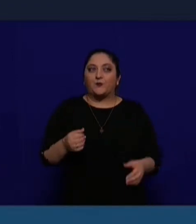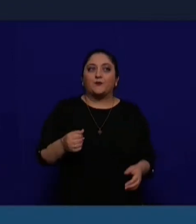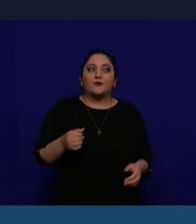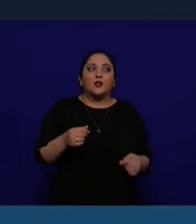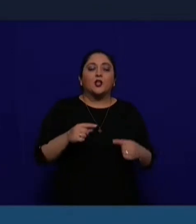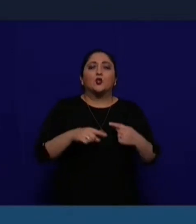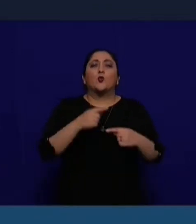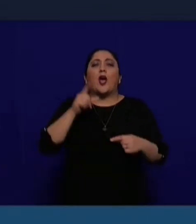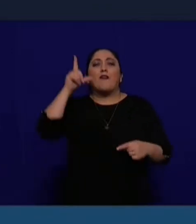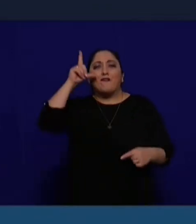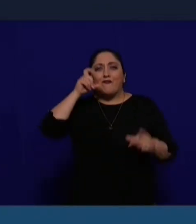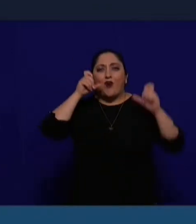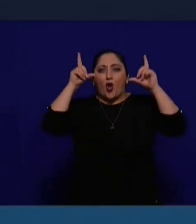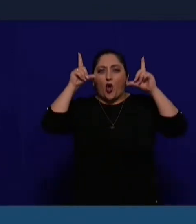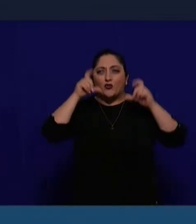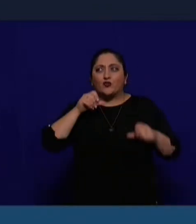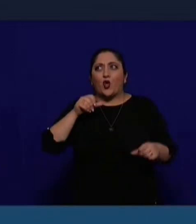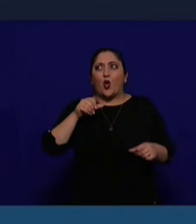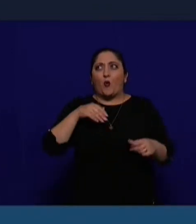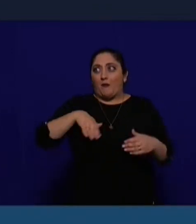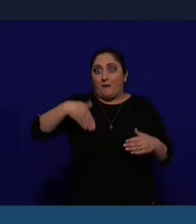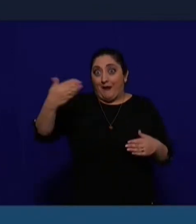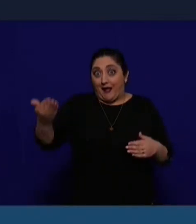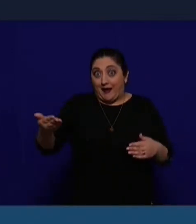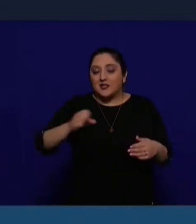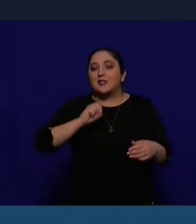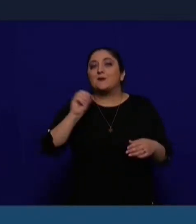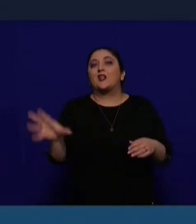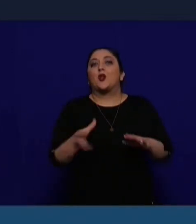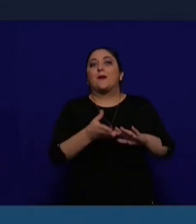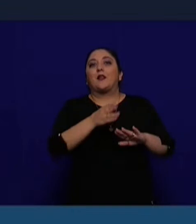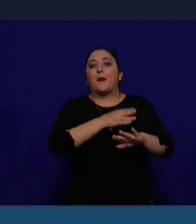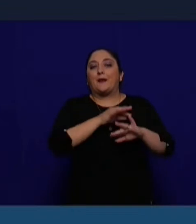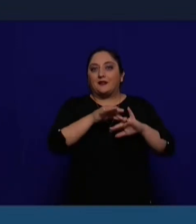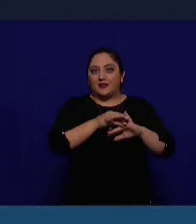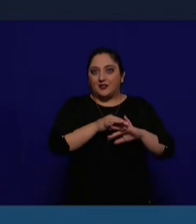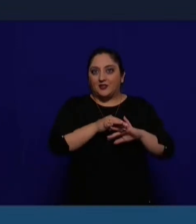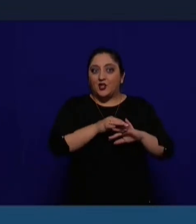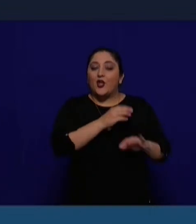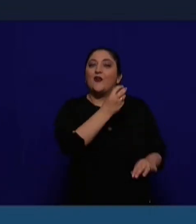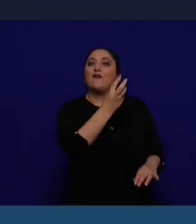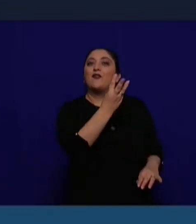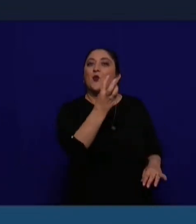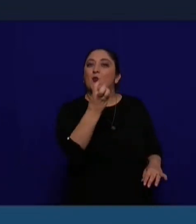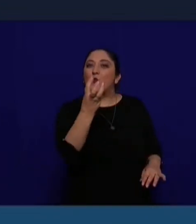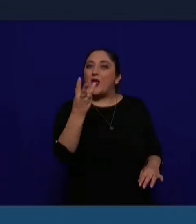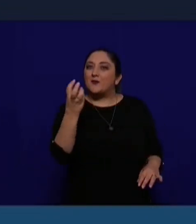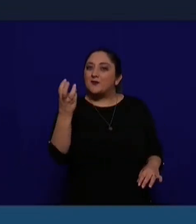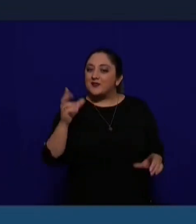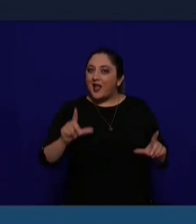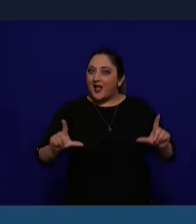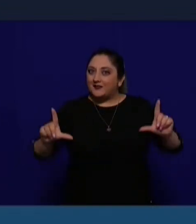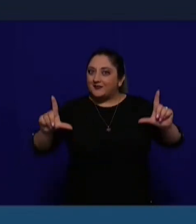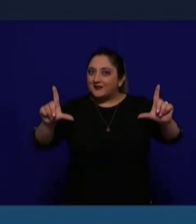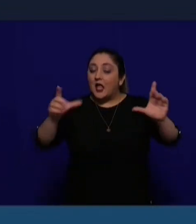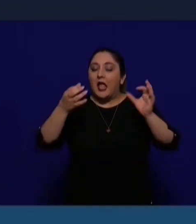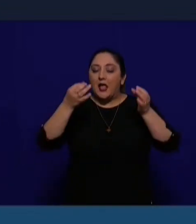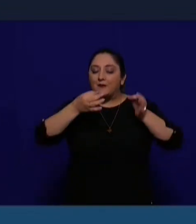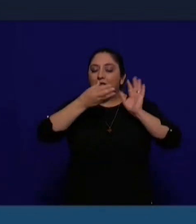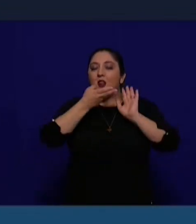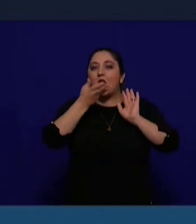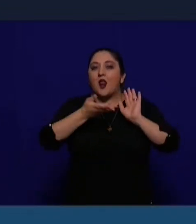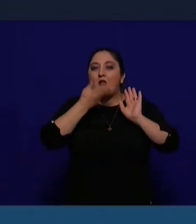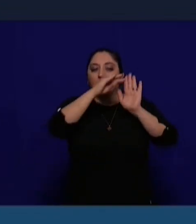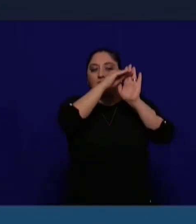fuq photographers, videographers, etc. Tajjeb nfakkarkom li fuq il-website tagħna hemm l-standards kollha li